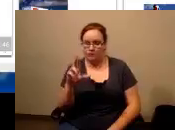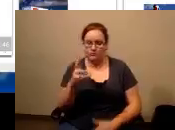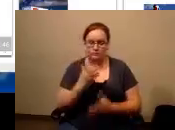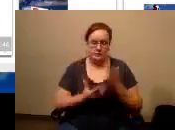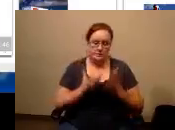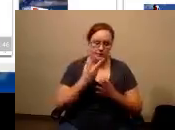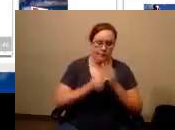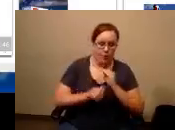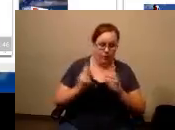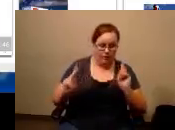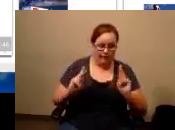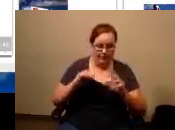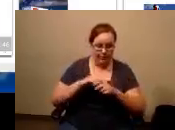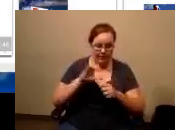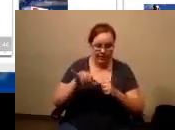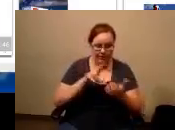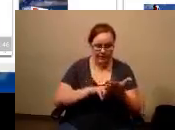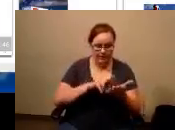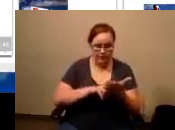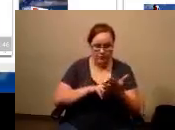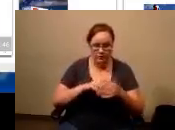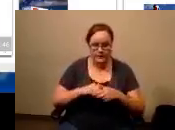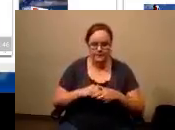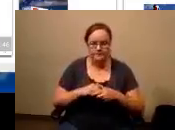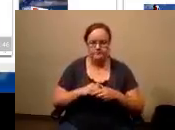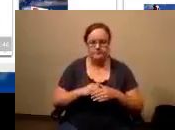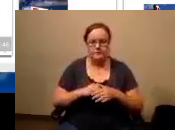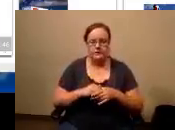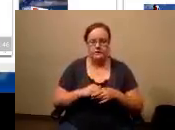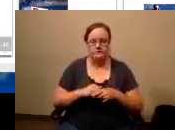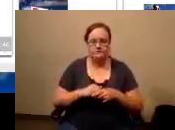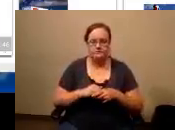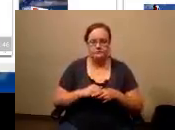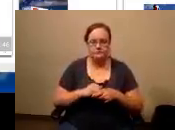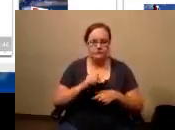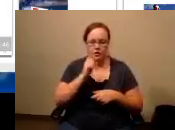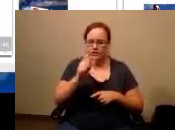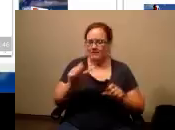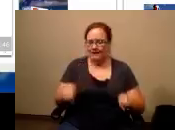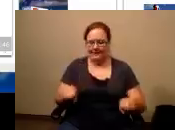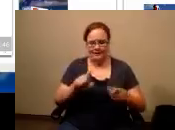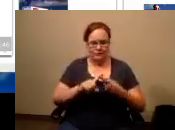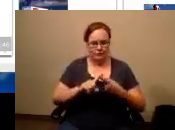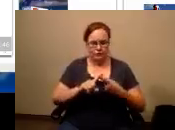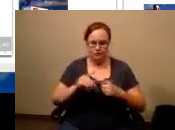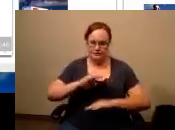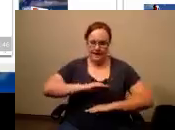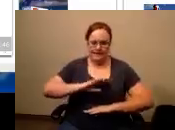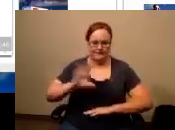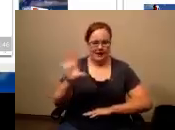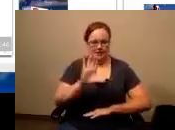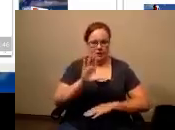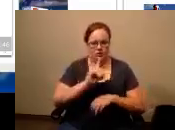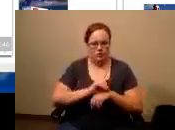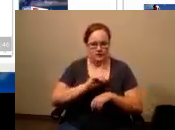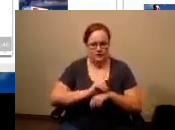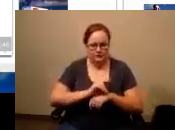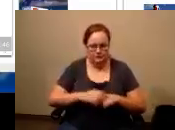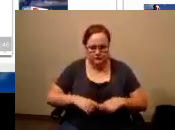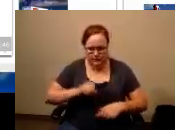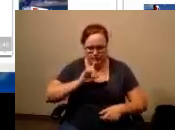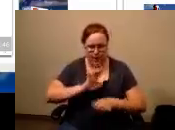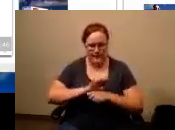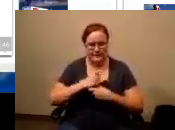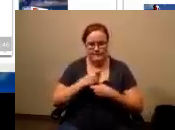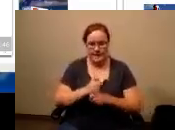both parties to the contract, have been unable to fulfill their duties? The promises they